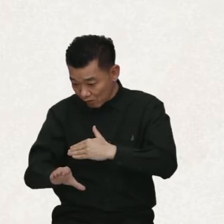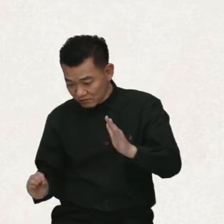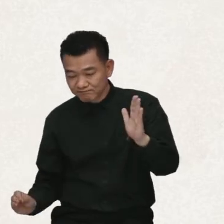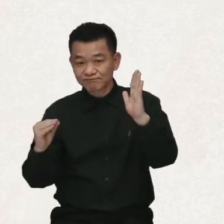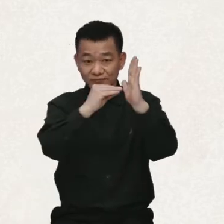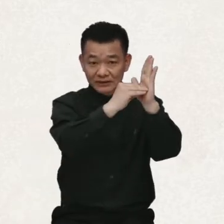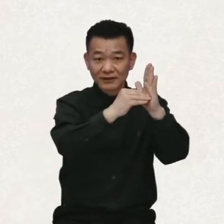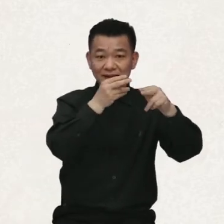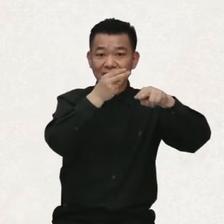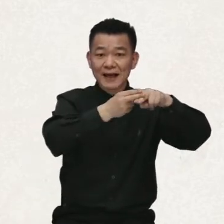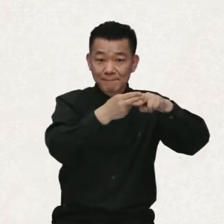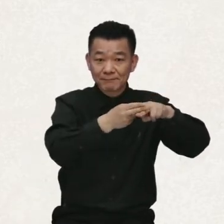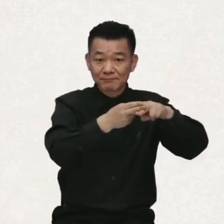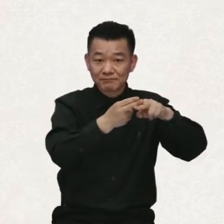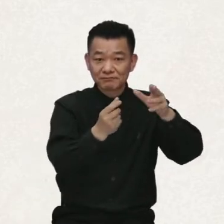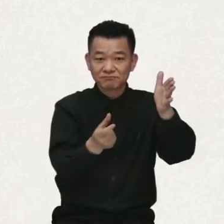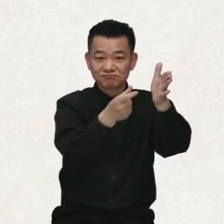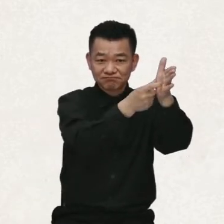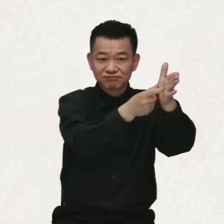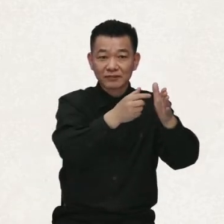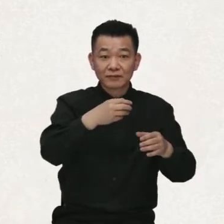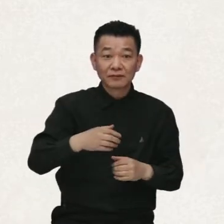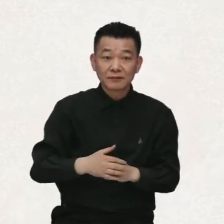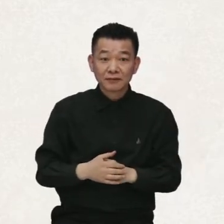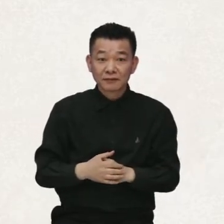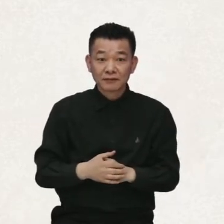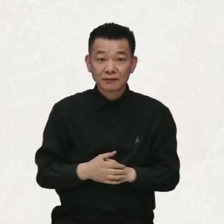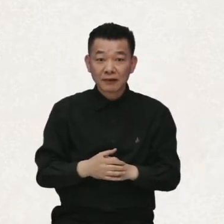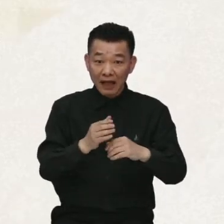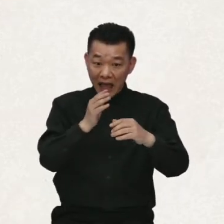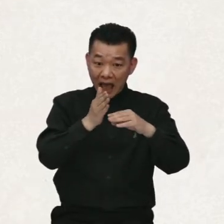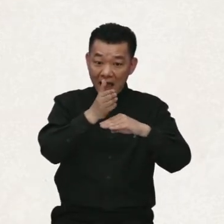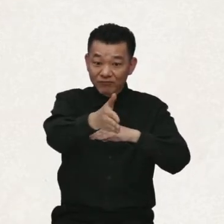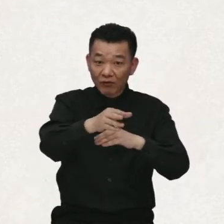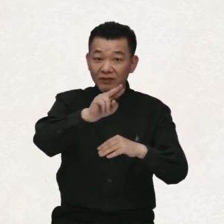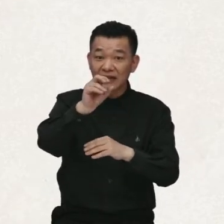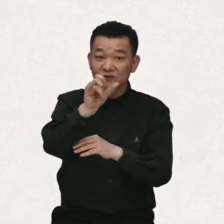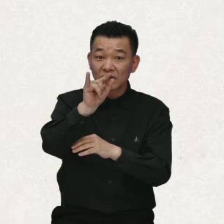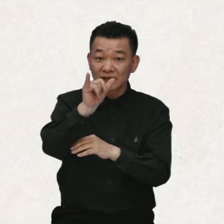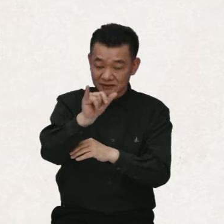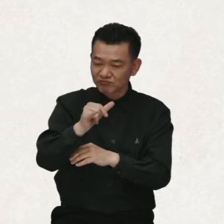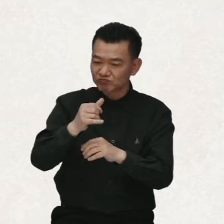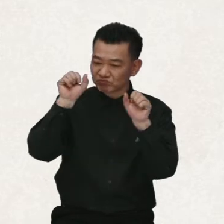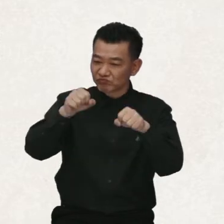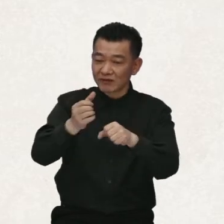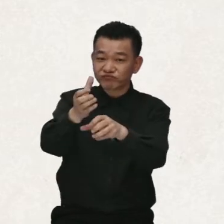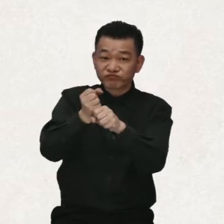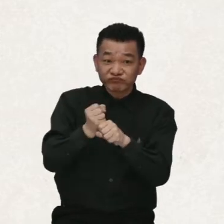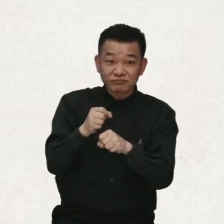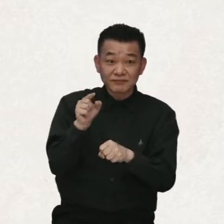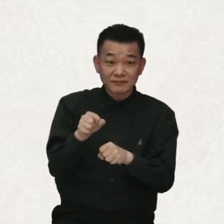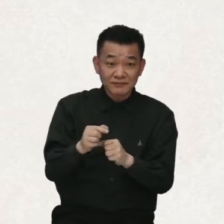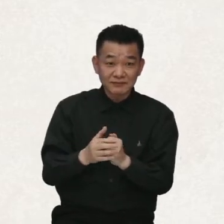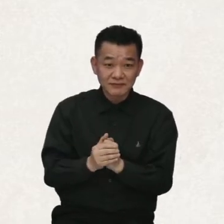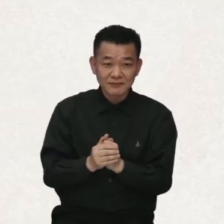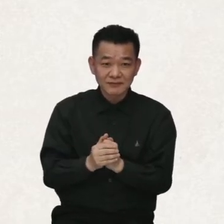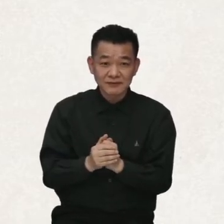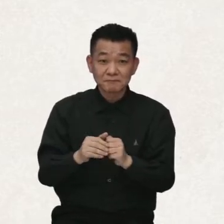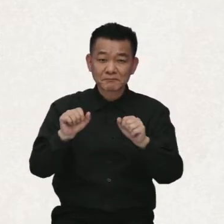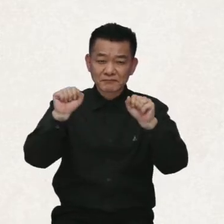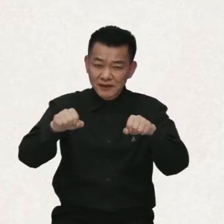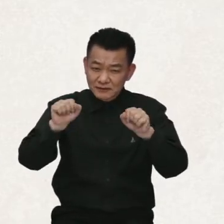with disabilities shall be registered immediately after birth and shall have the right from birth to a name, the right to acquire